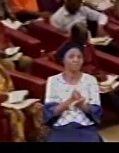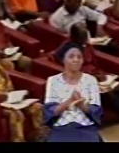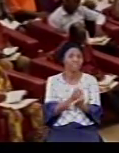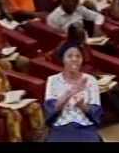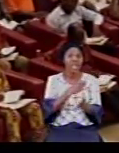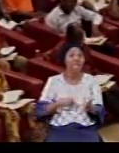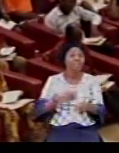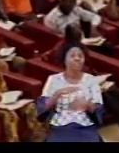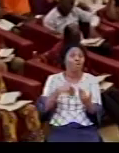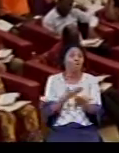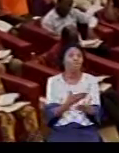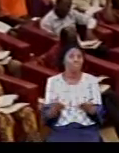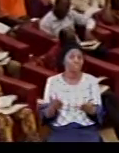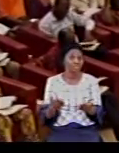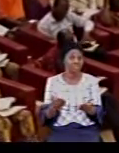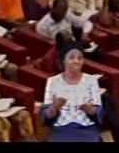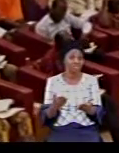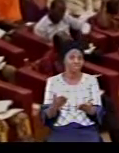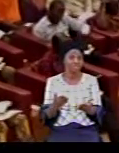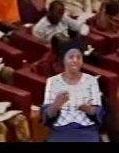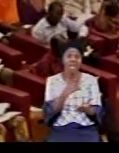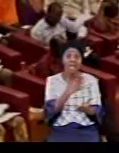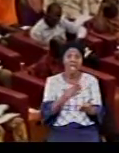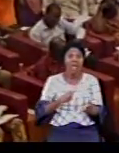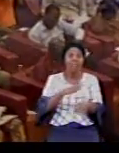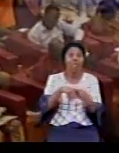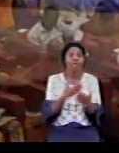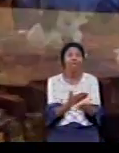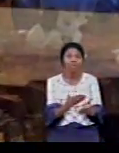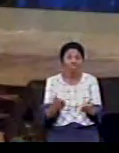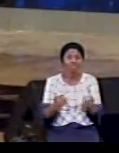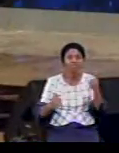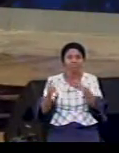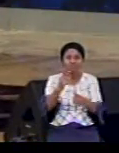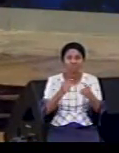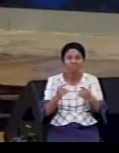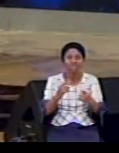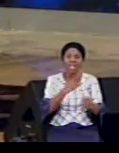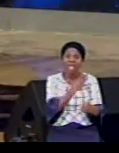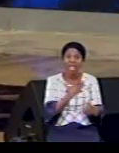things whatsoever I will ask in prayer,